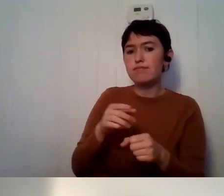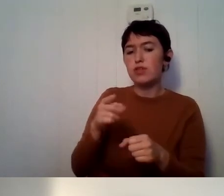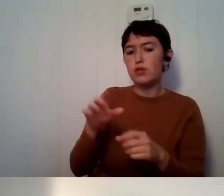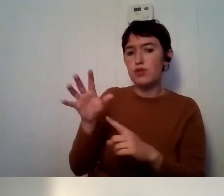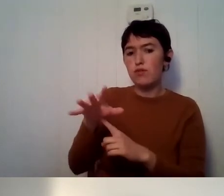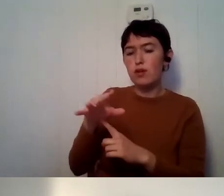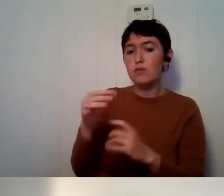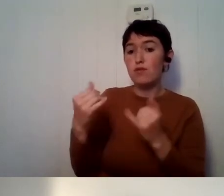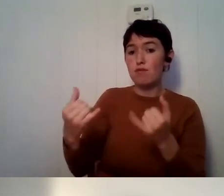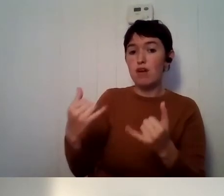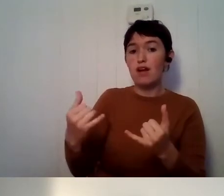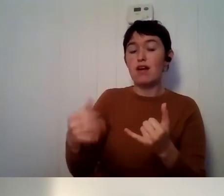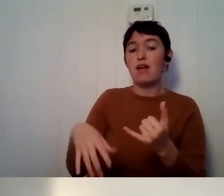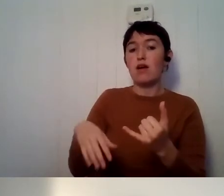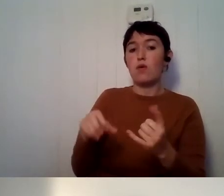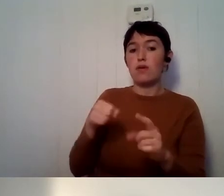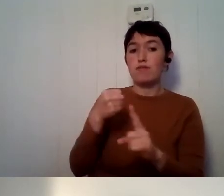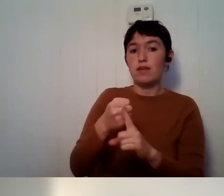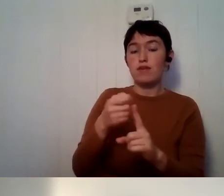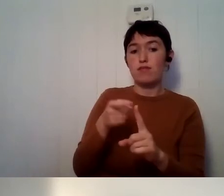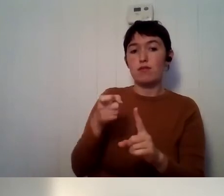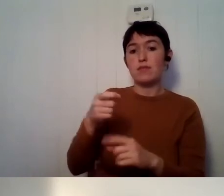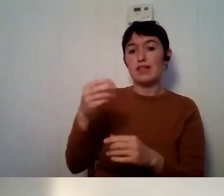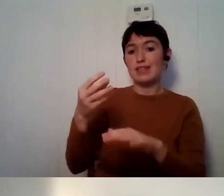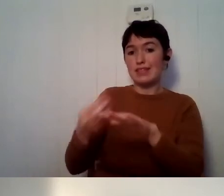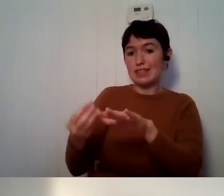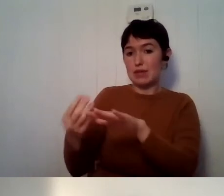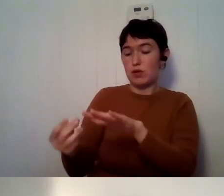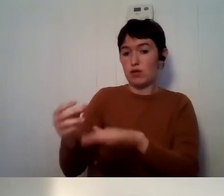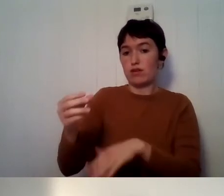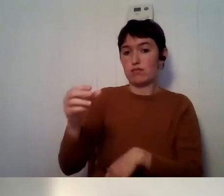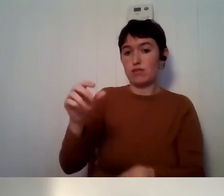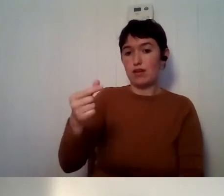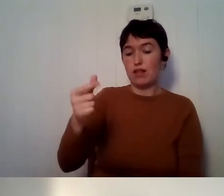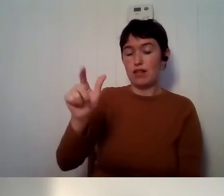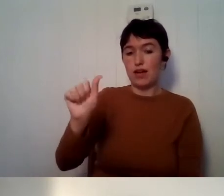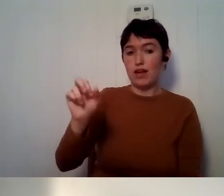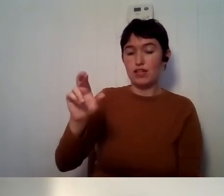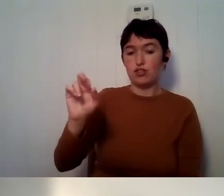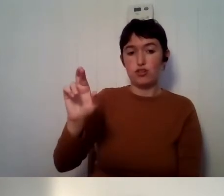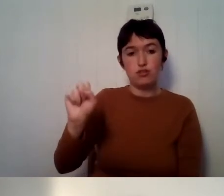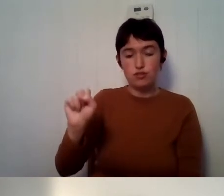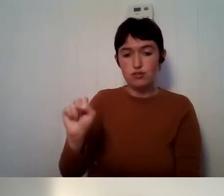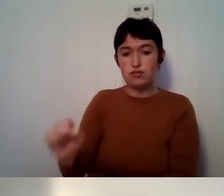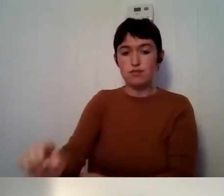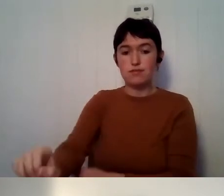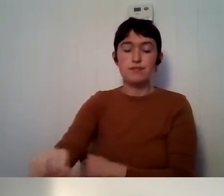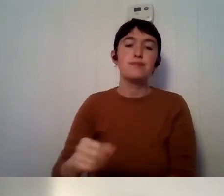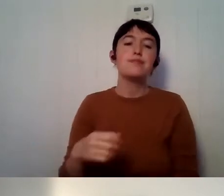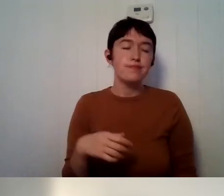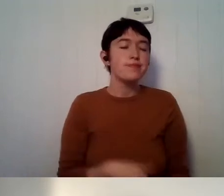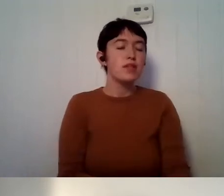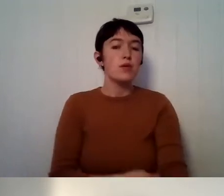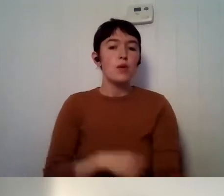being affected by disappearing glaciers? So as I just said, we focused on those particular areas,